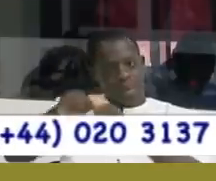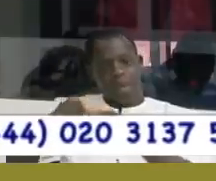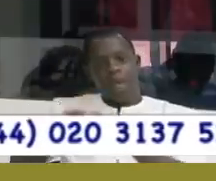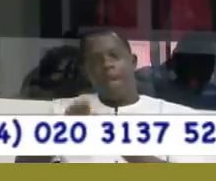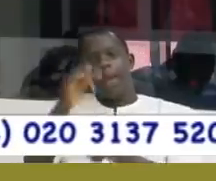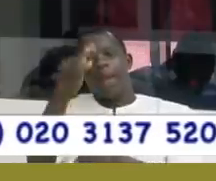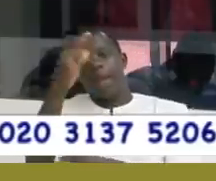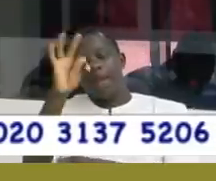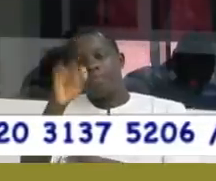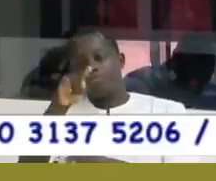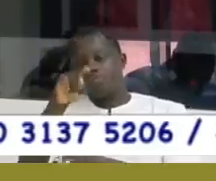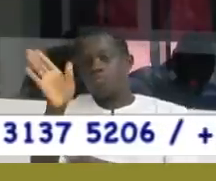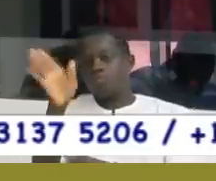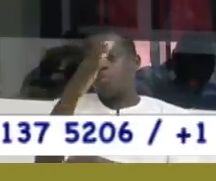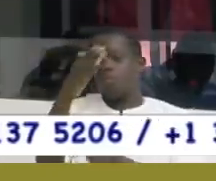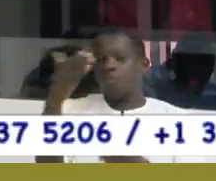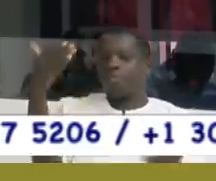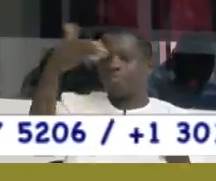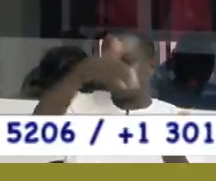if you go ahead